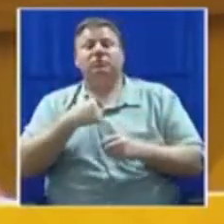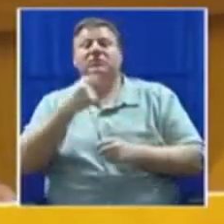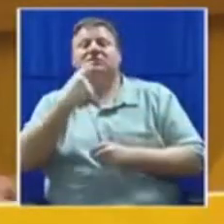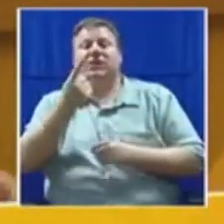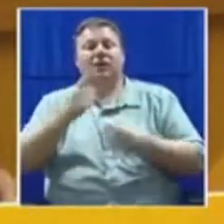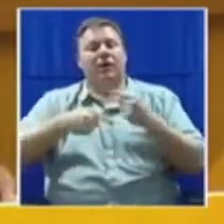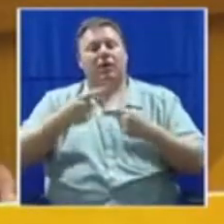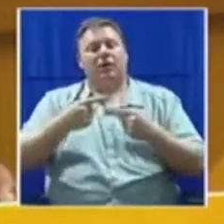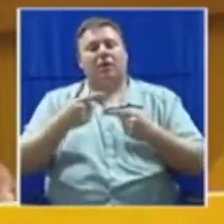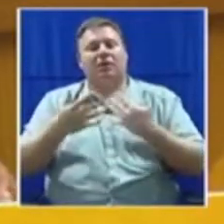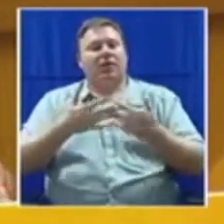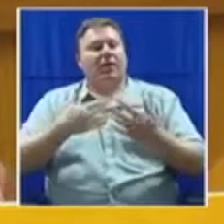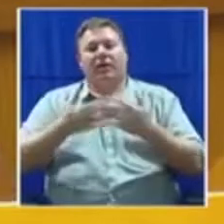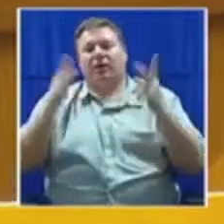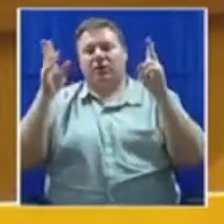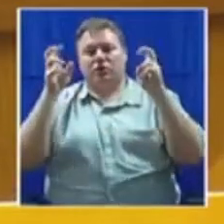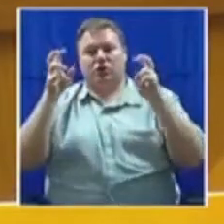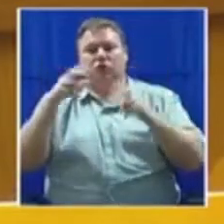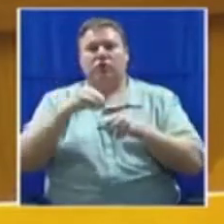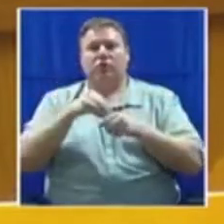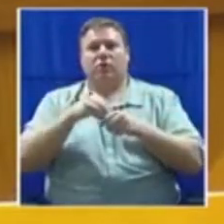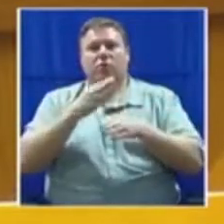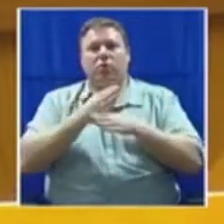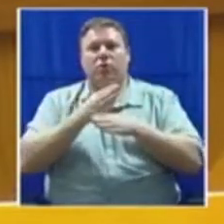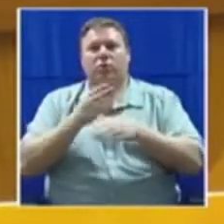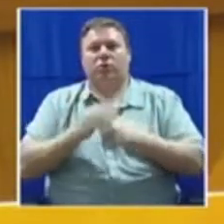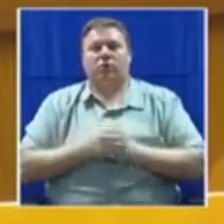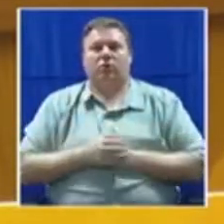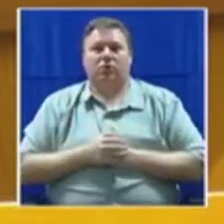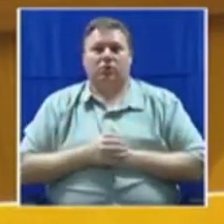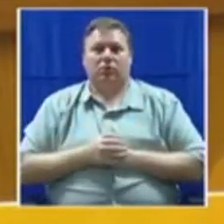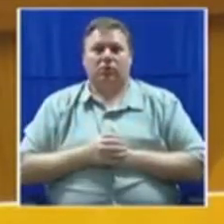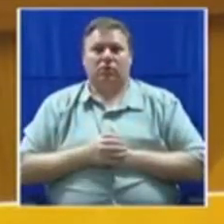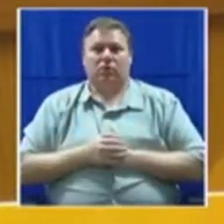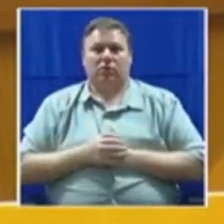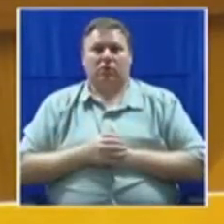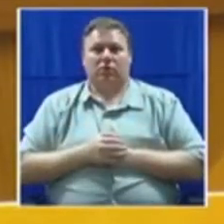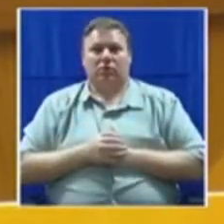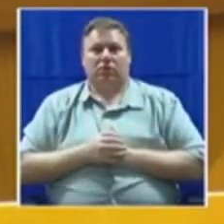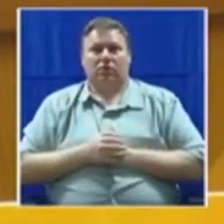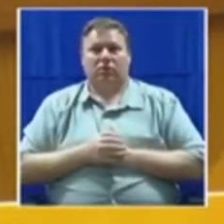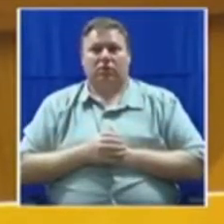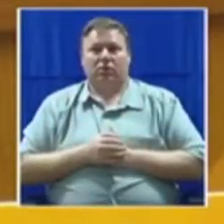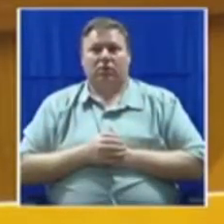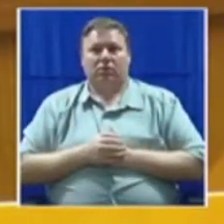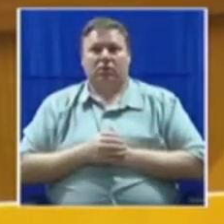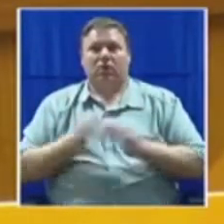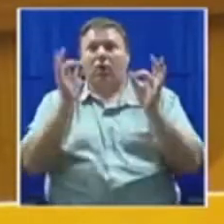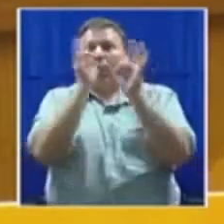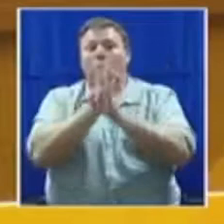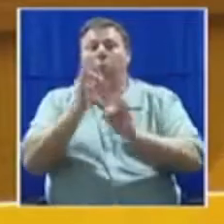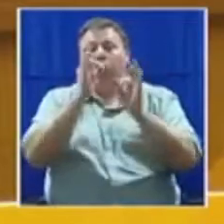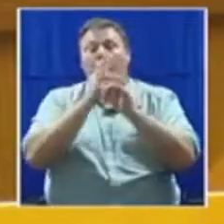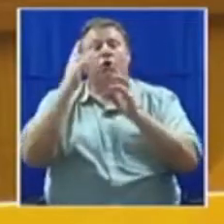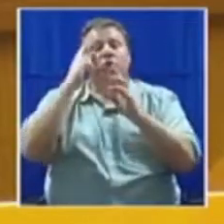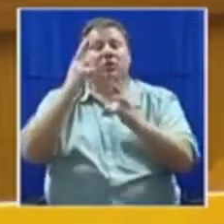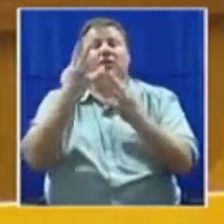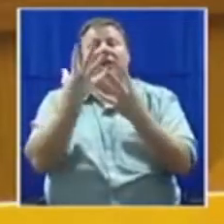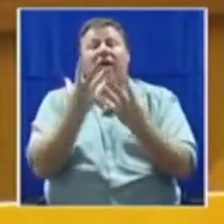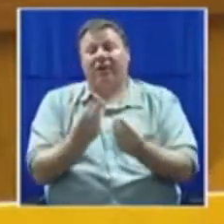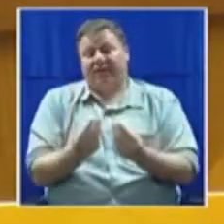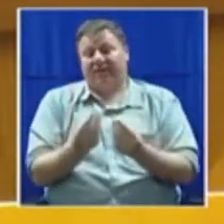them in their work. There is therefore absolutely no reason